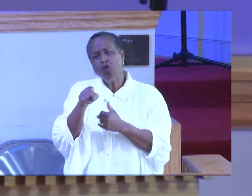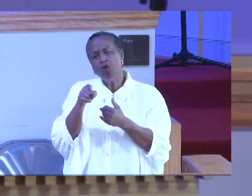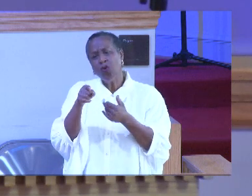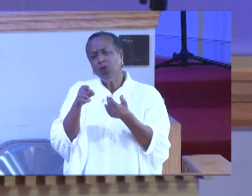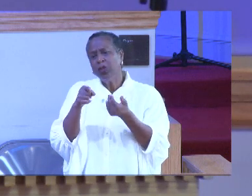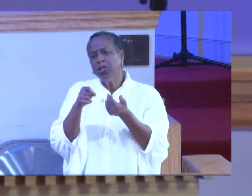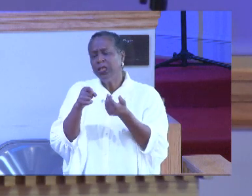around long enough,